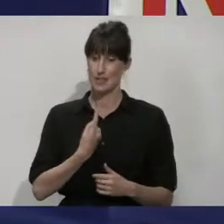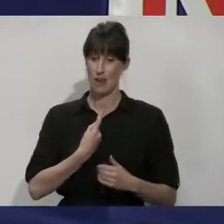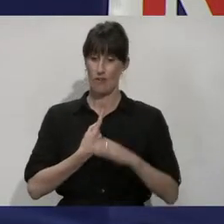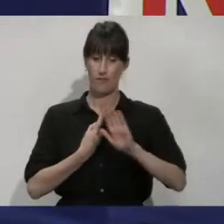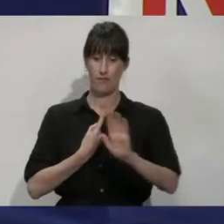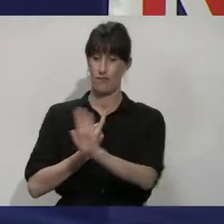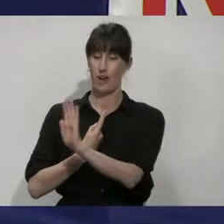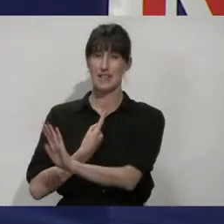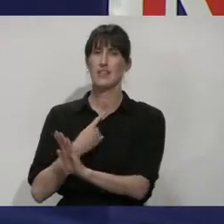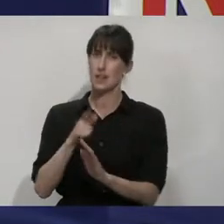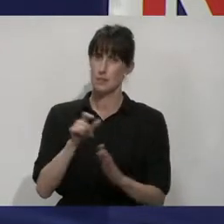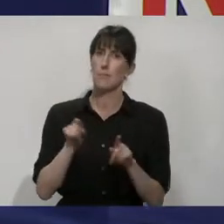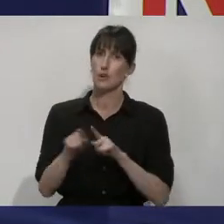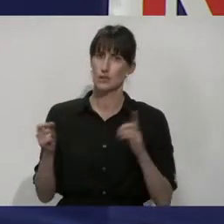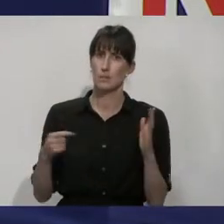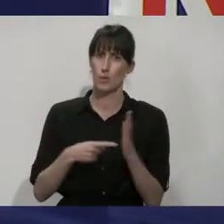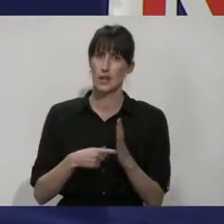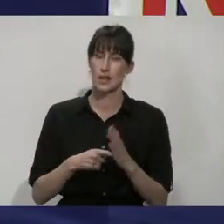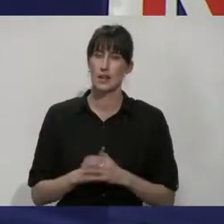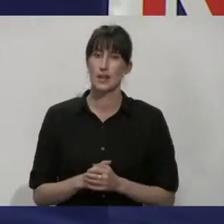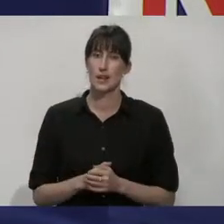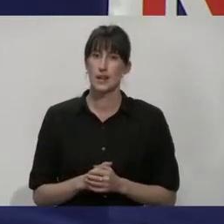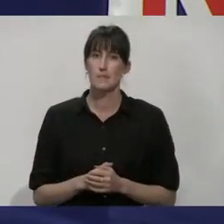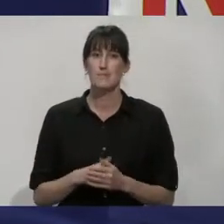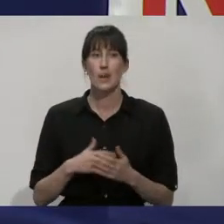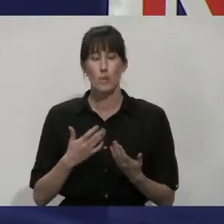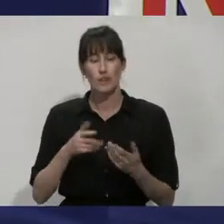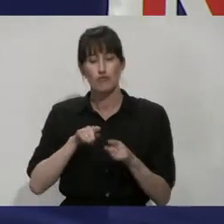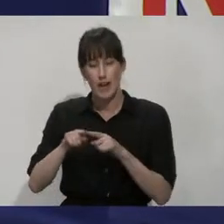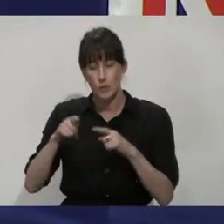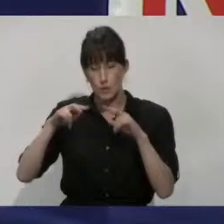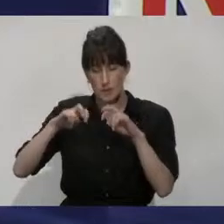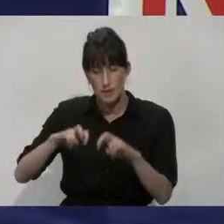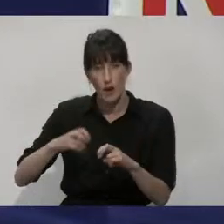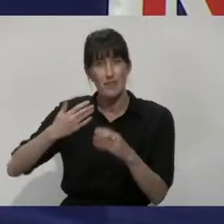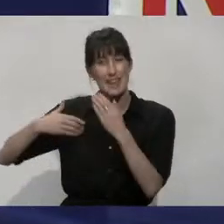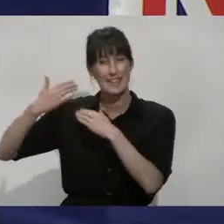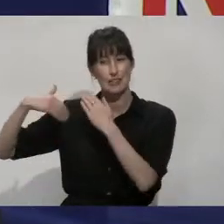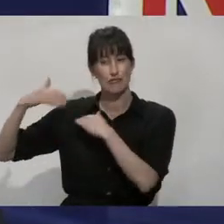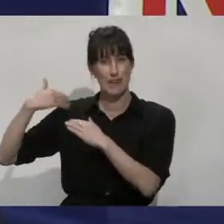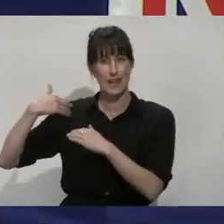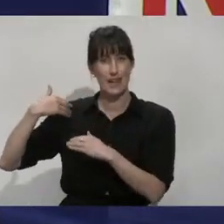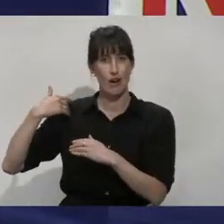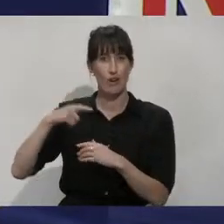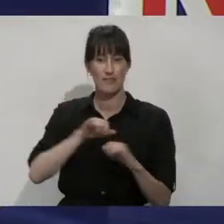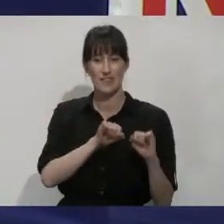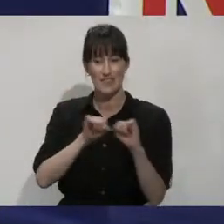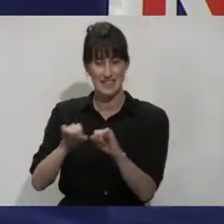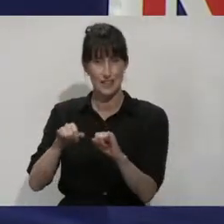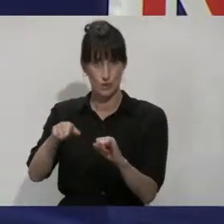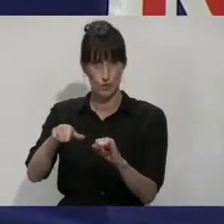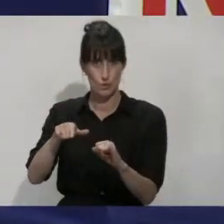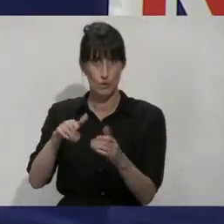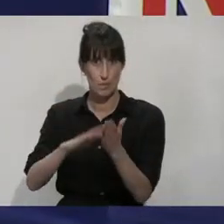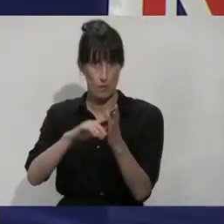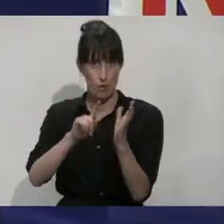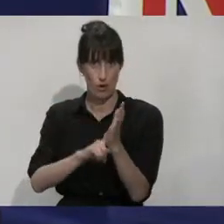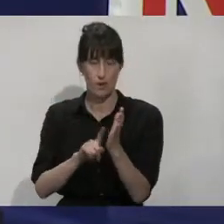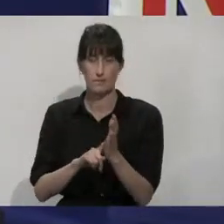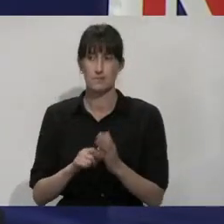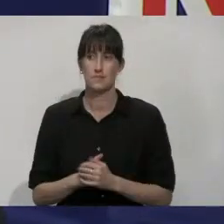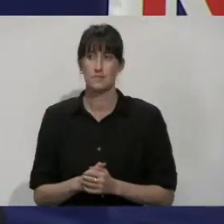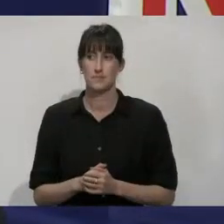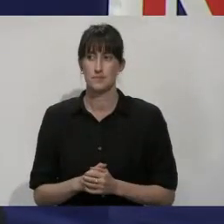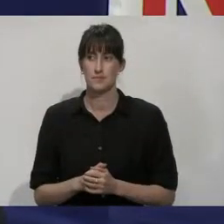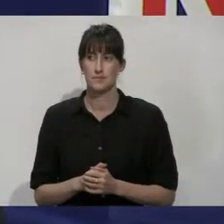away, and then we'll want to get as much history as possible, and that's what the Public Health Unit are doing. And I should also say that they do go back, and I've